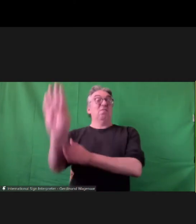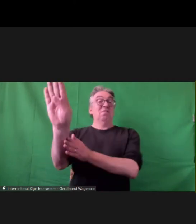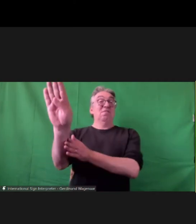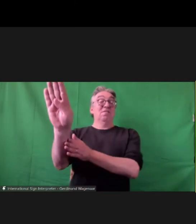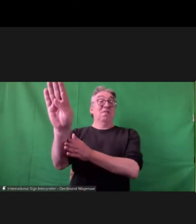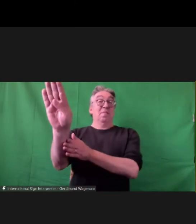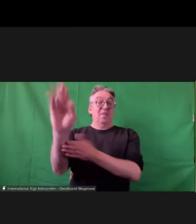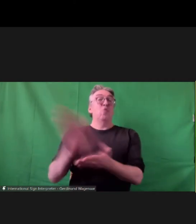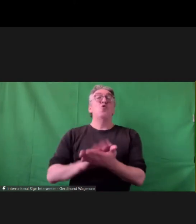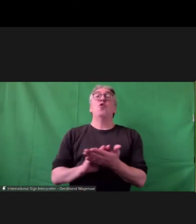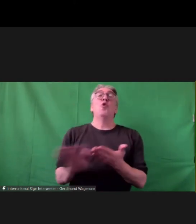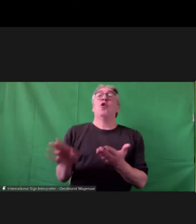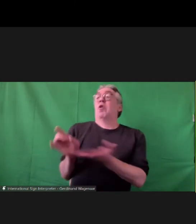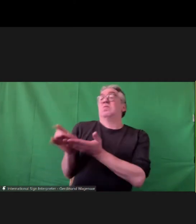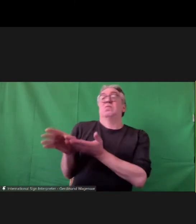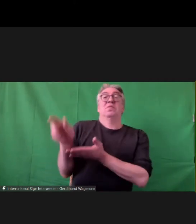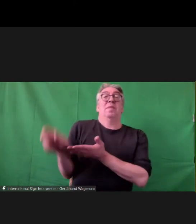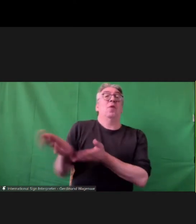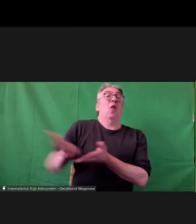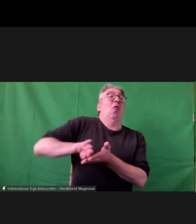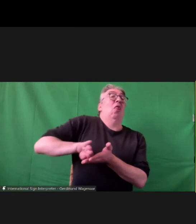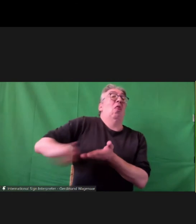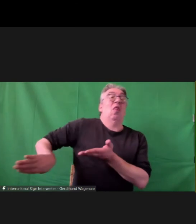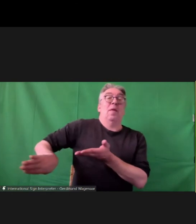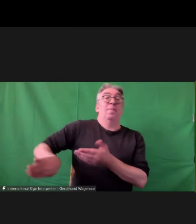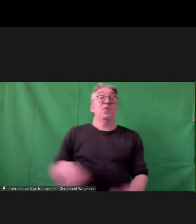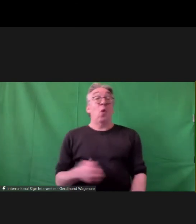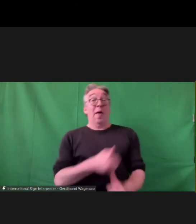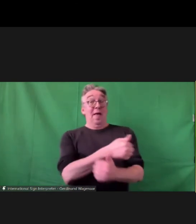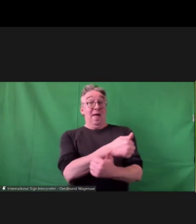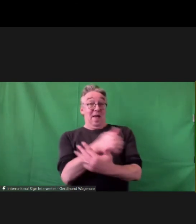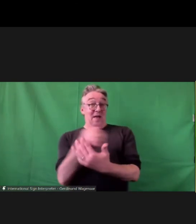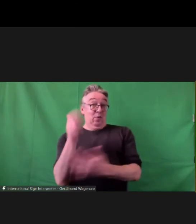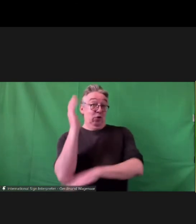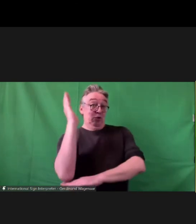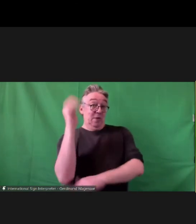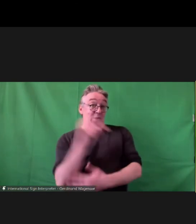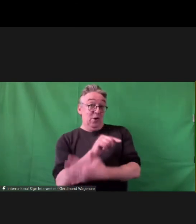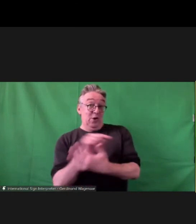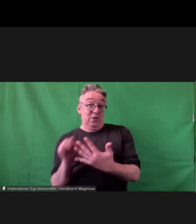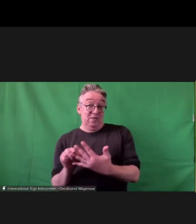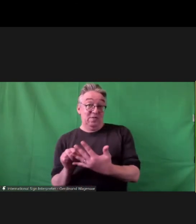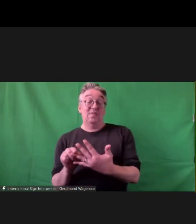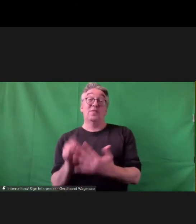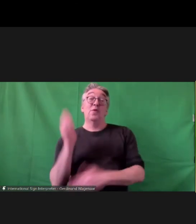that, we have six questions for each speaker. Each speaker has, we have